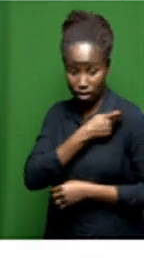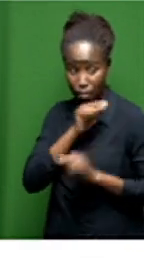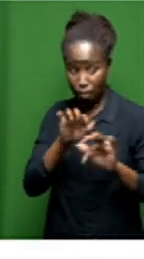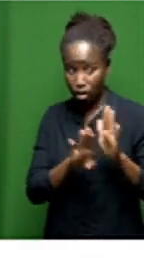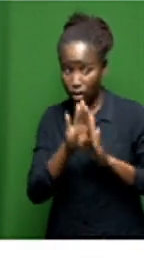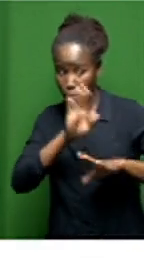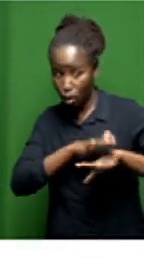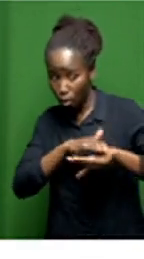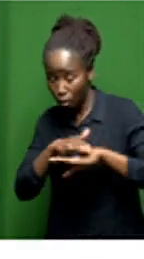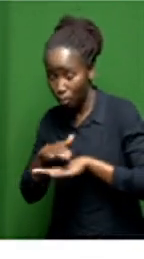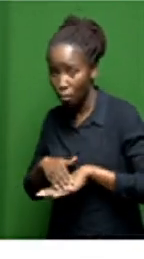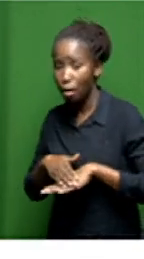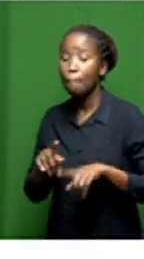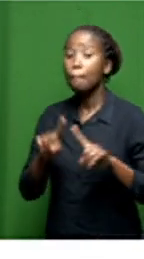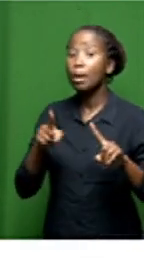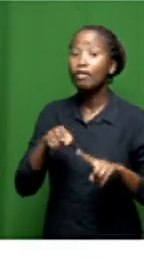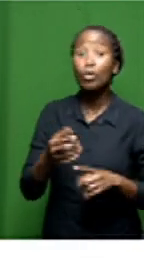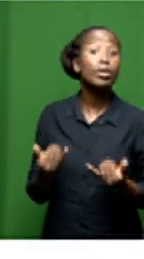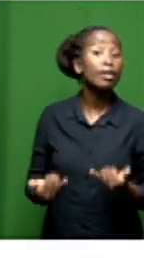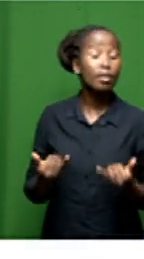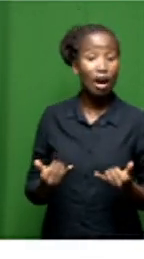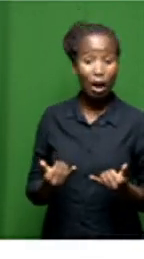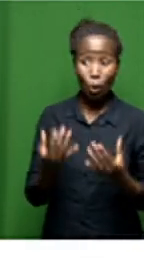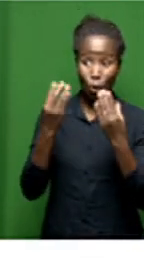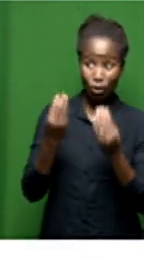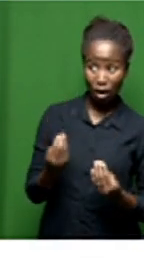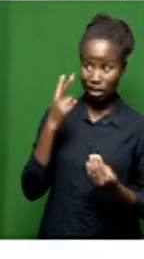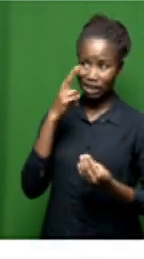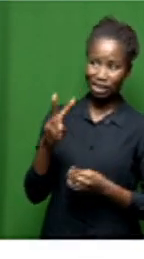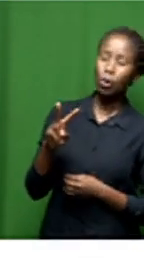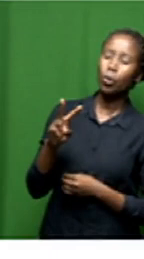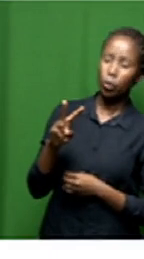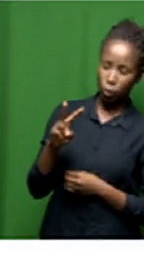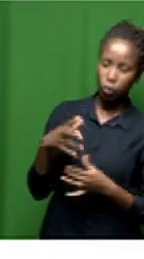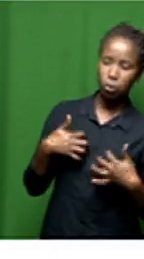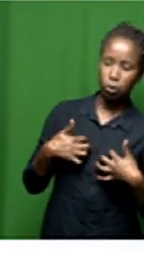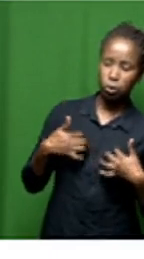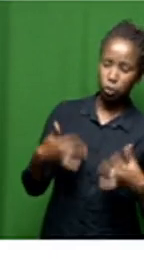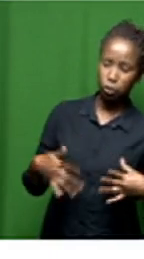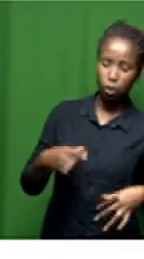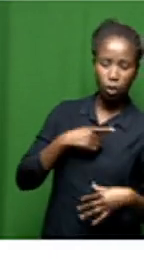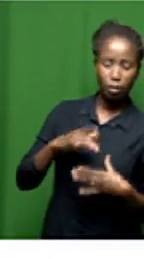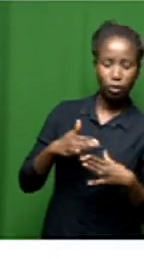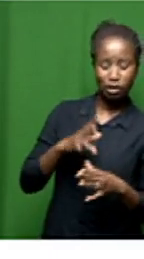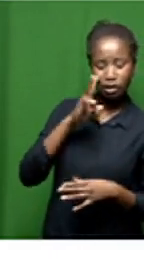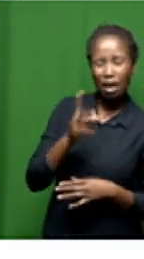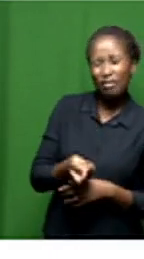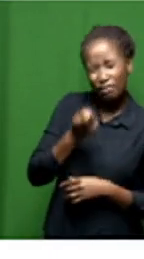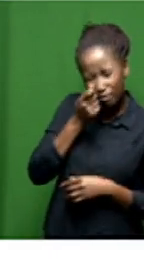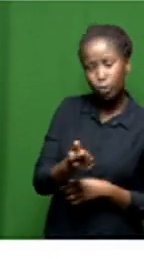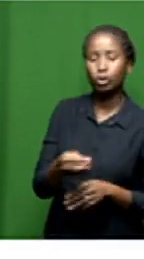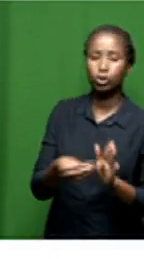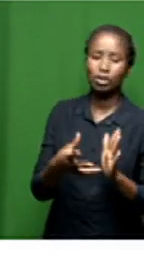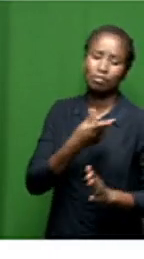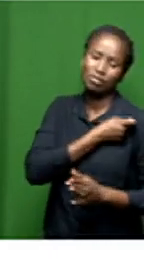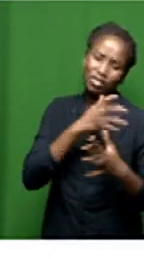gradually. At this moment, the data is worrying for us. We've only seen 1/3 of our students vaccinated. Those